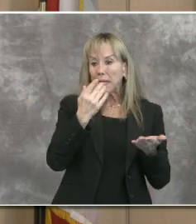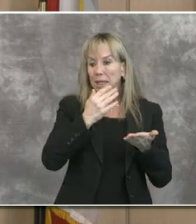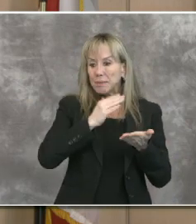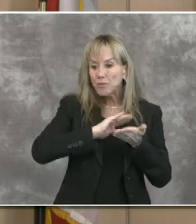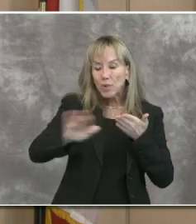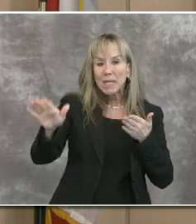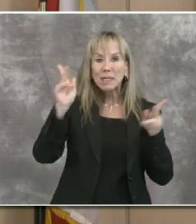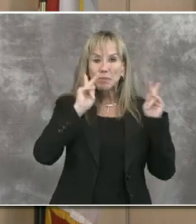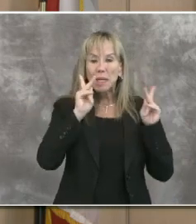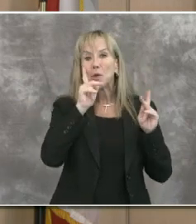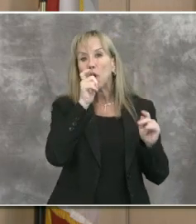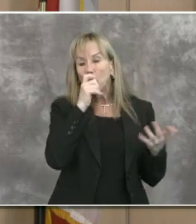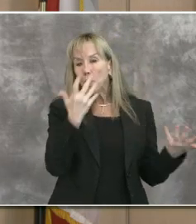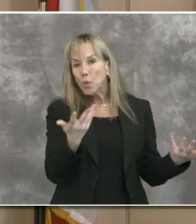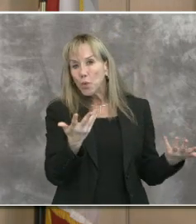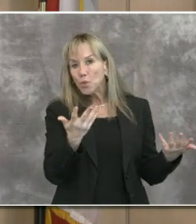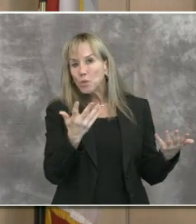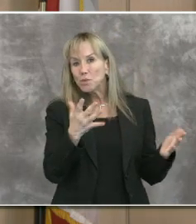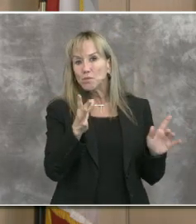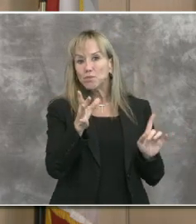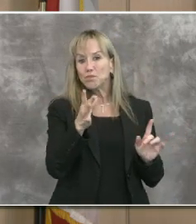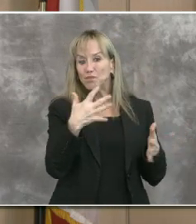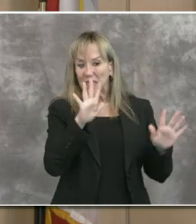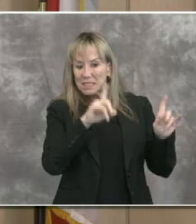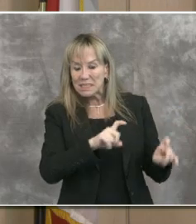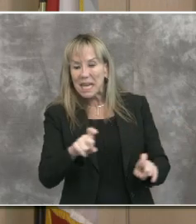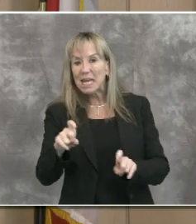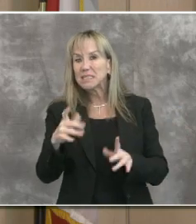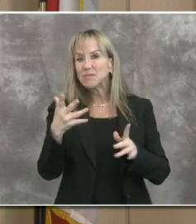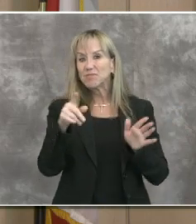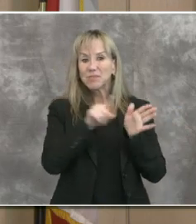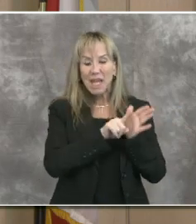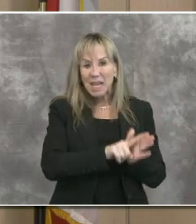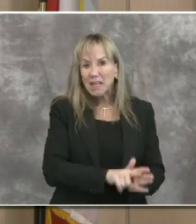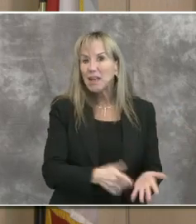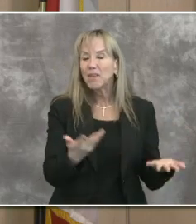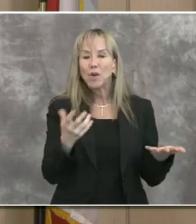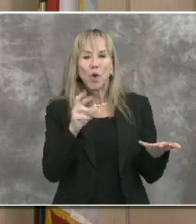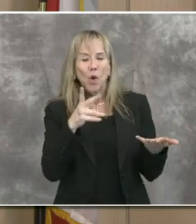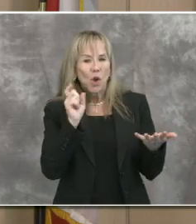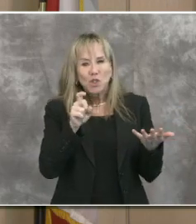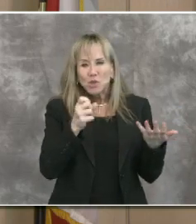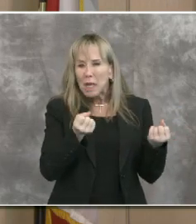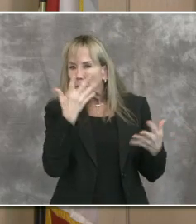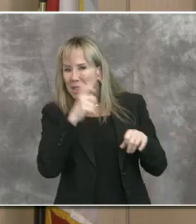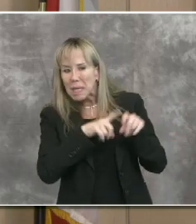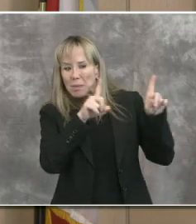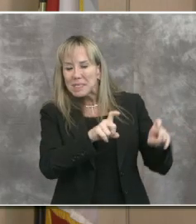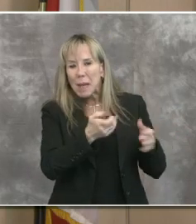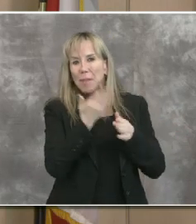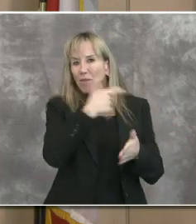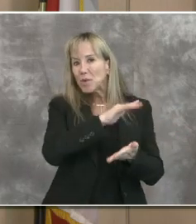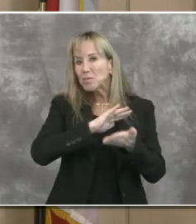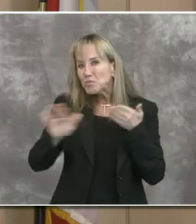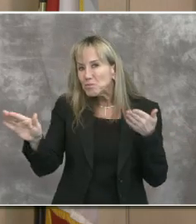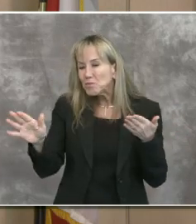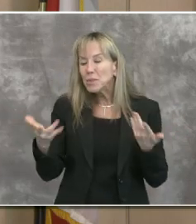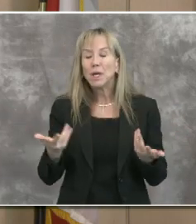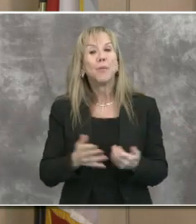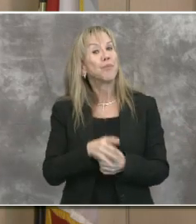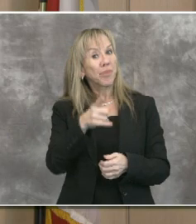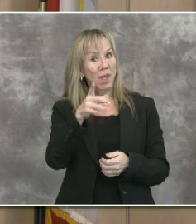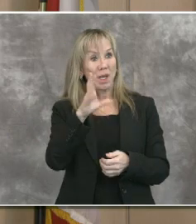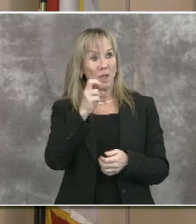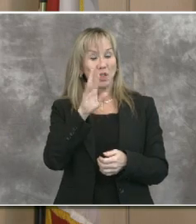tested negative before they can be discharged? A whole bunch. I can go back and revisit. Well, that's a very, actually, thank you, Cheryl, for